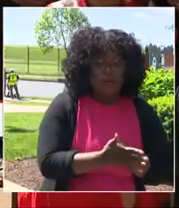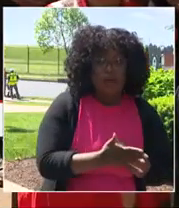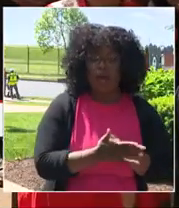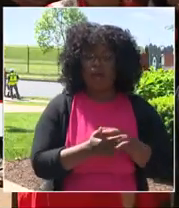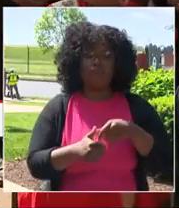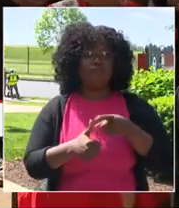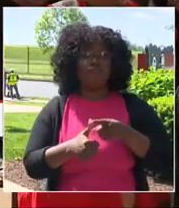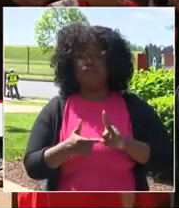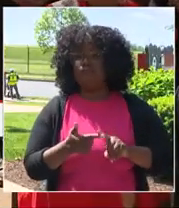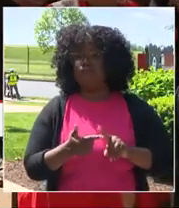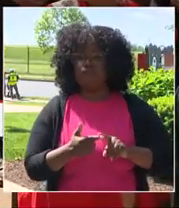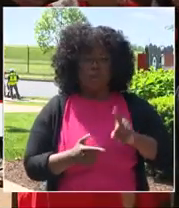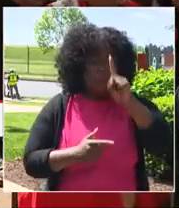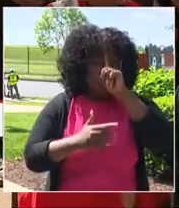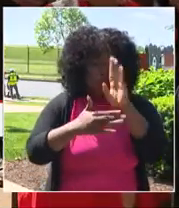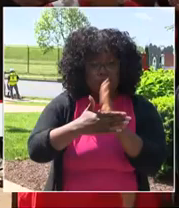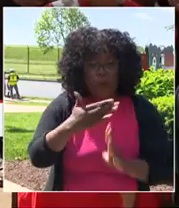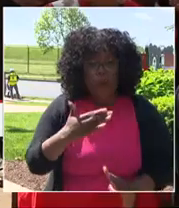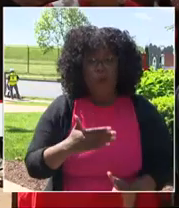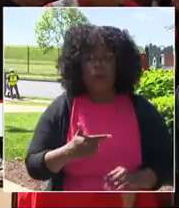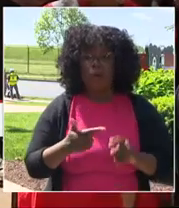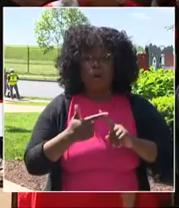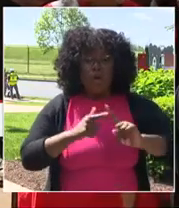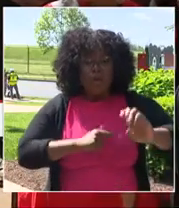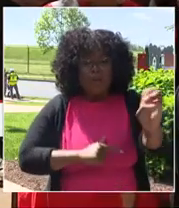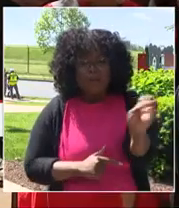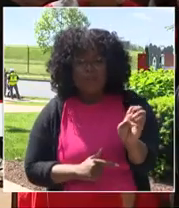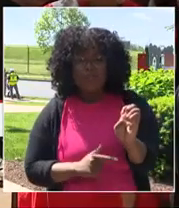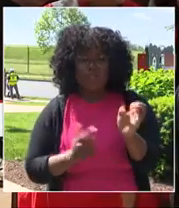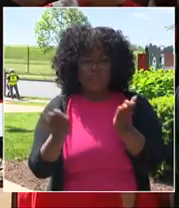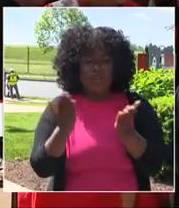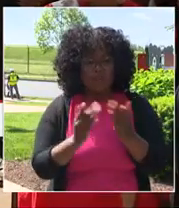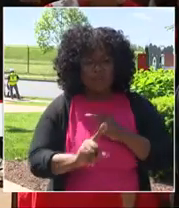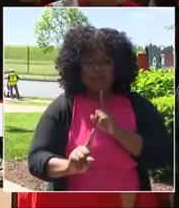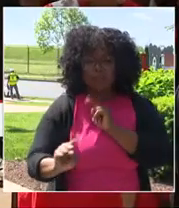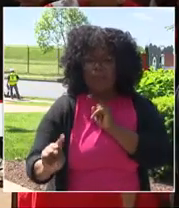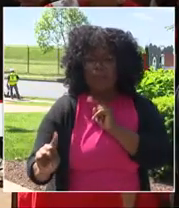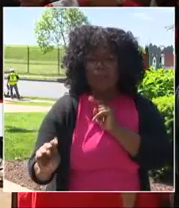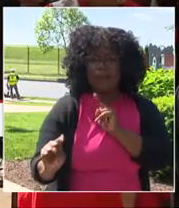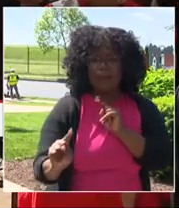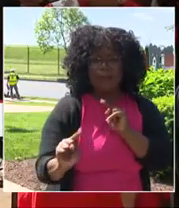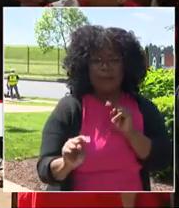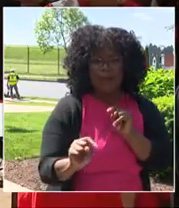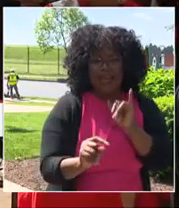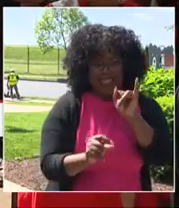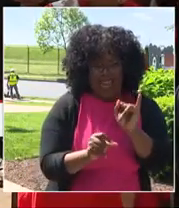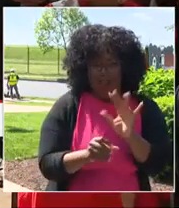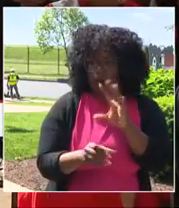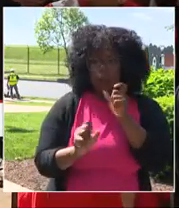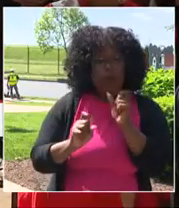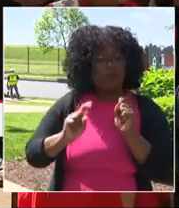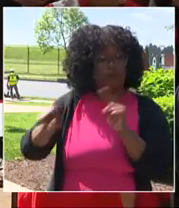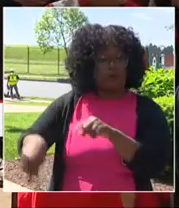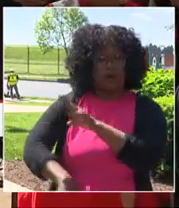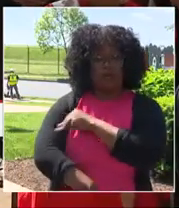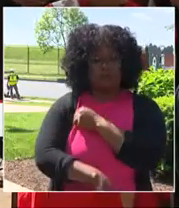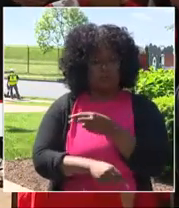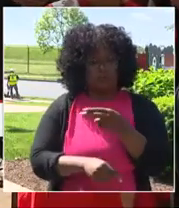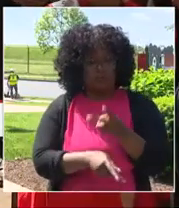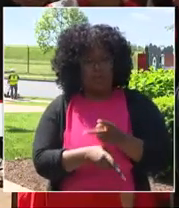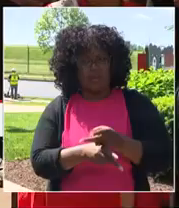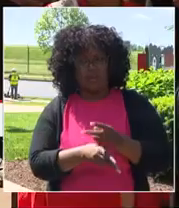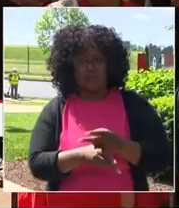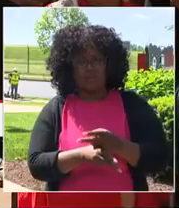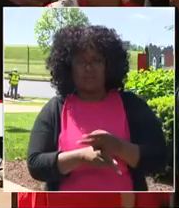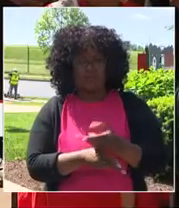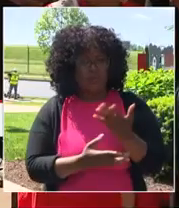medical emergencies, the kind of people that need to be in hospitals getting great care so they can have a good quality of life.